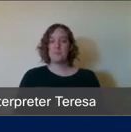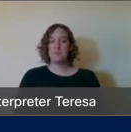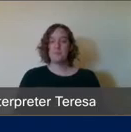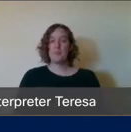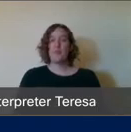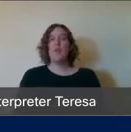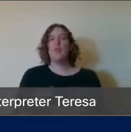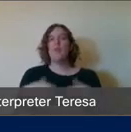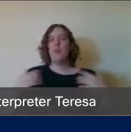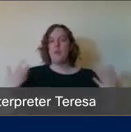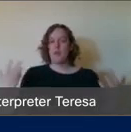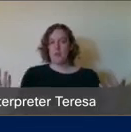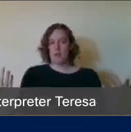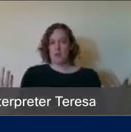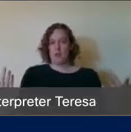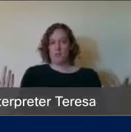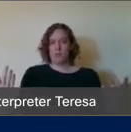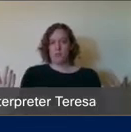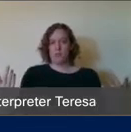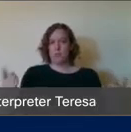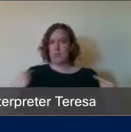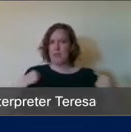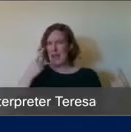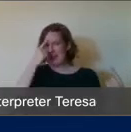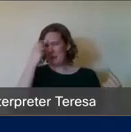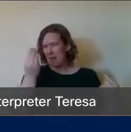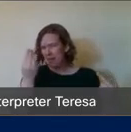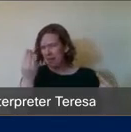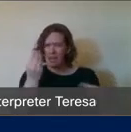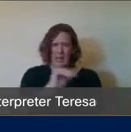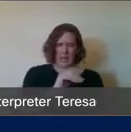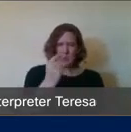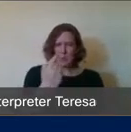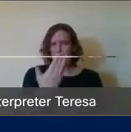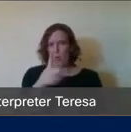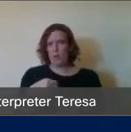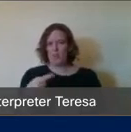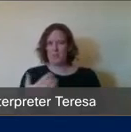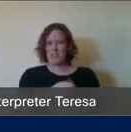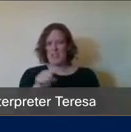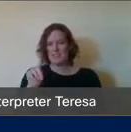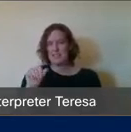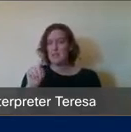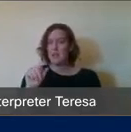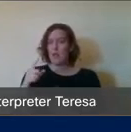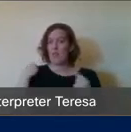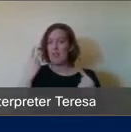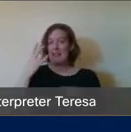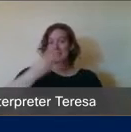So as of, I believe this was Monday night or Tuesday morning when we gathered this data, over the last